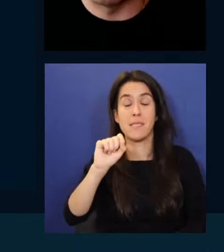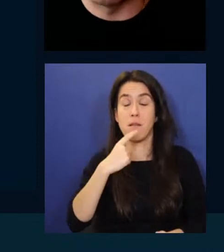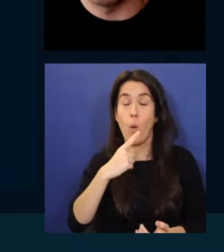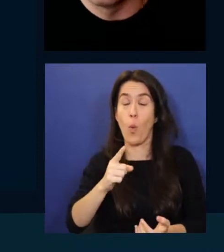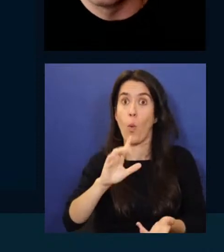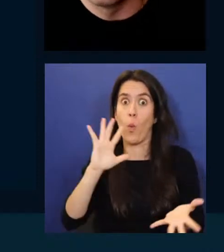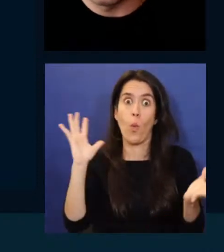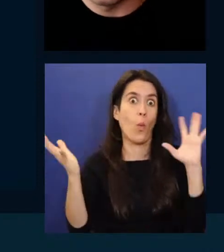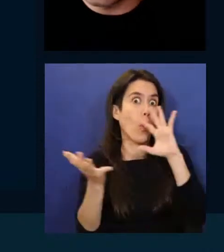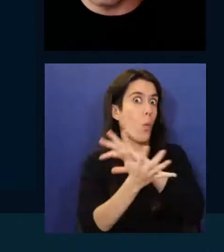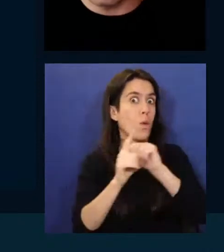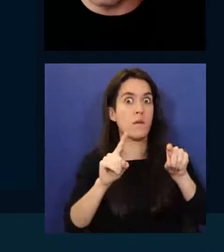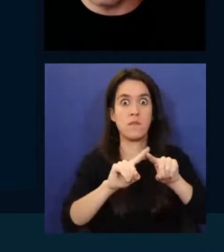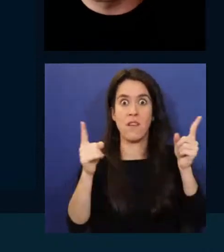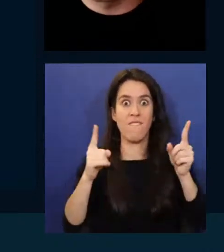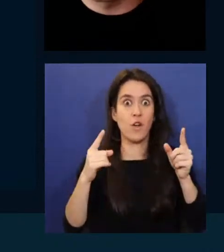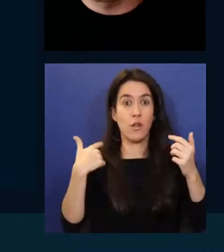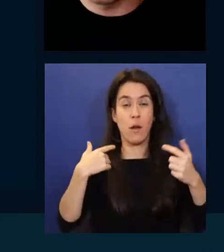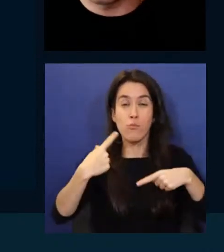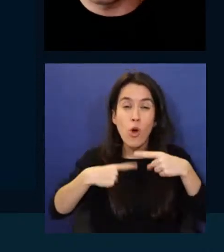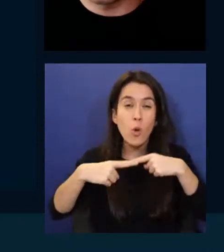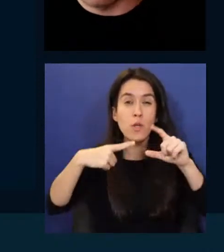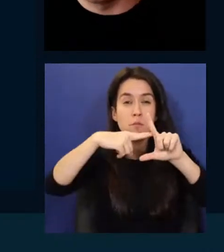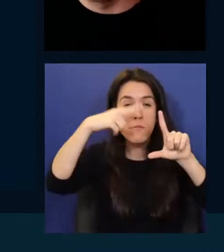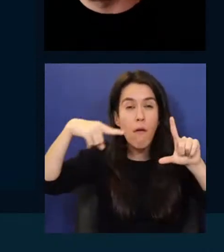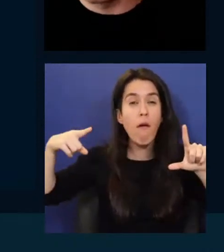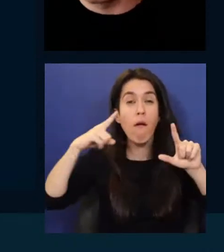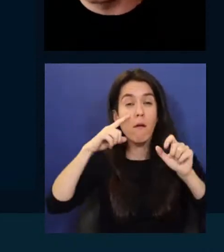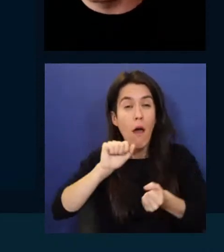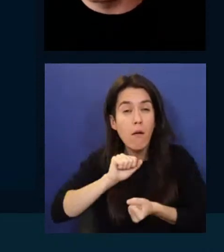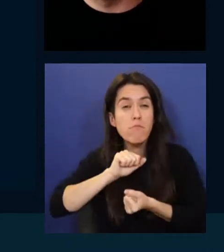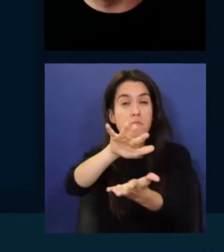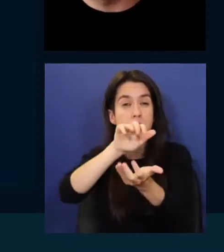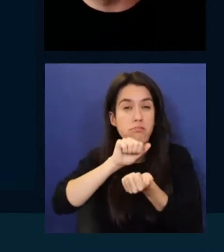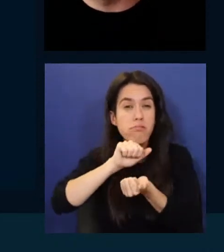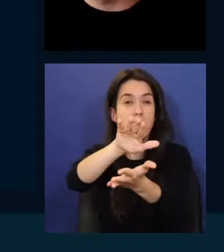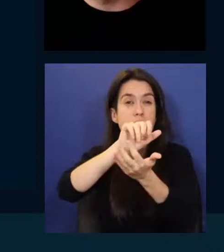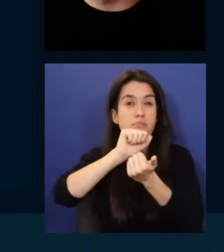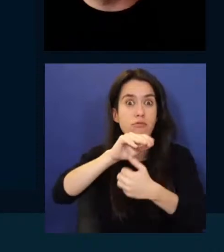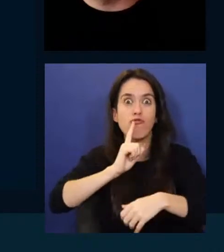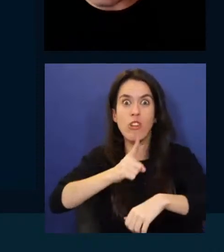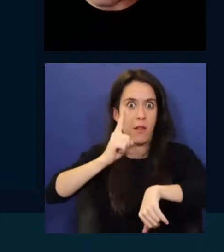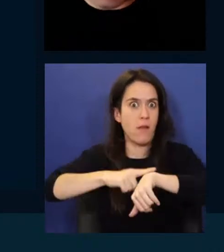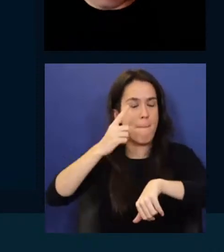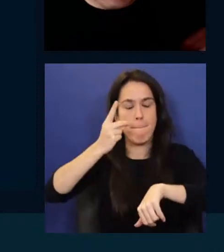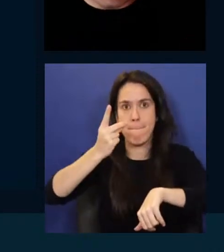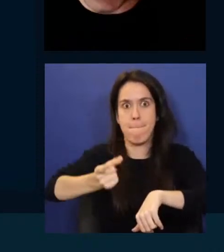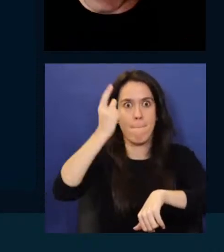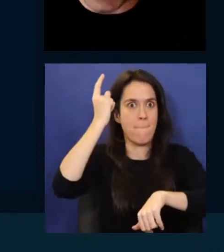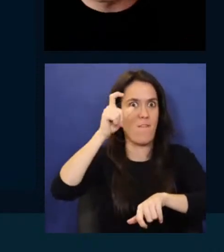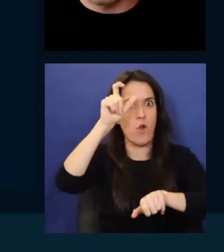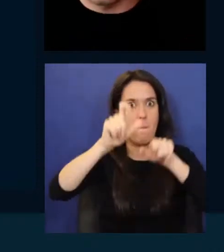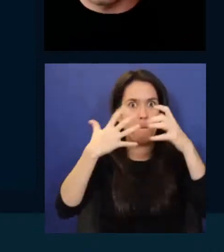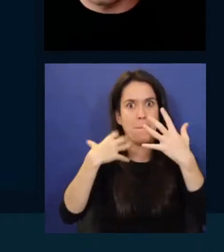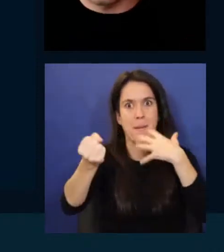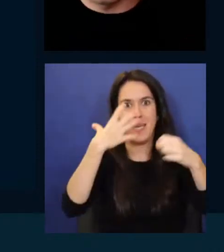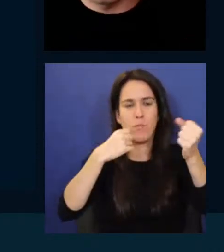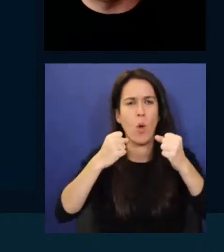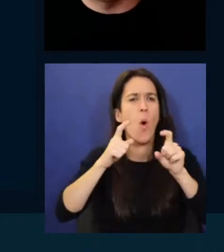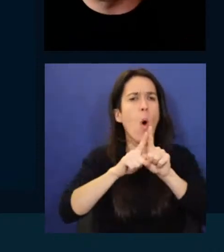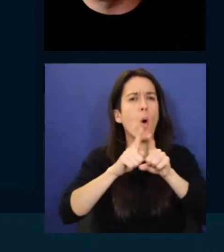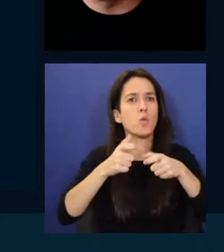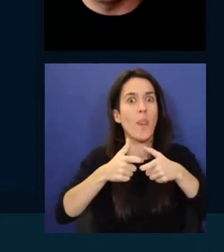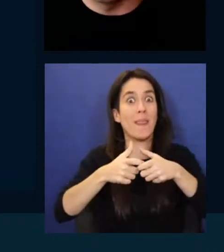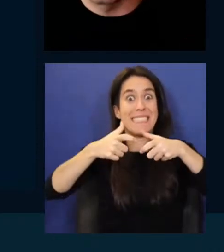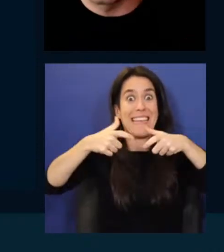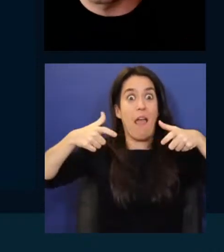Their entire analytics process, they're able to generate powerful insights in near real time for their customers, and at the scale, it just basically works